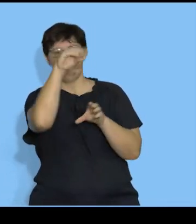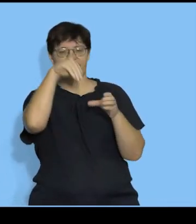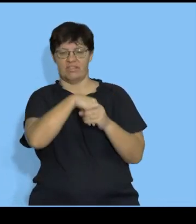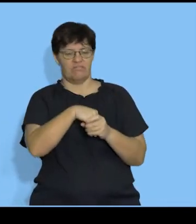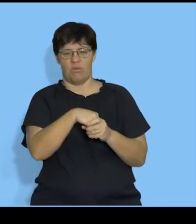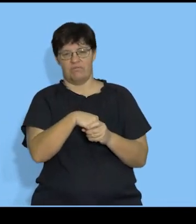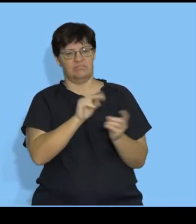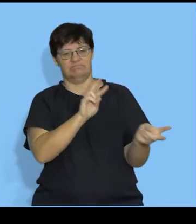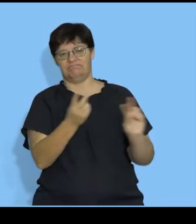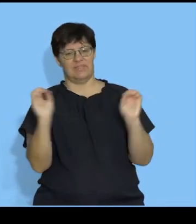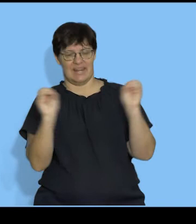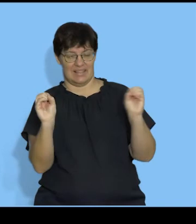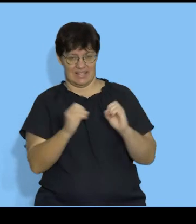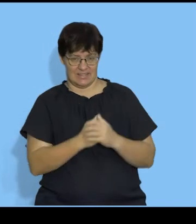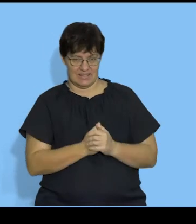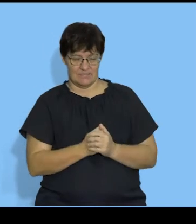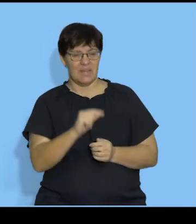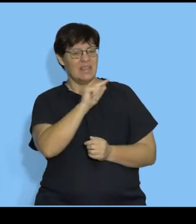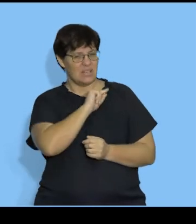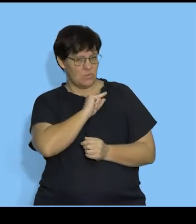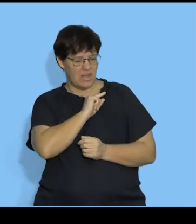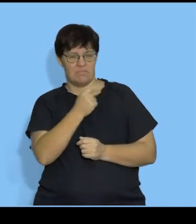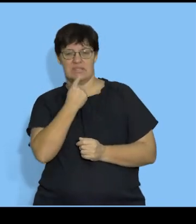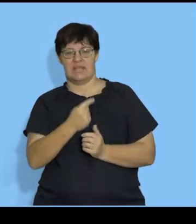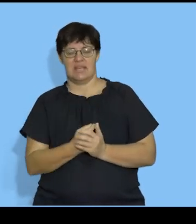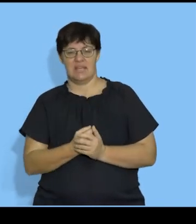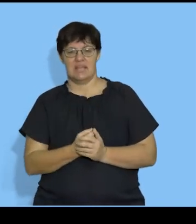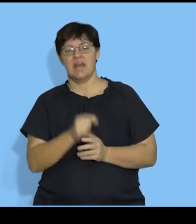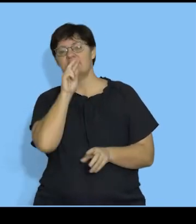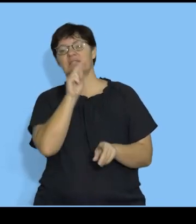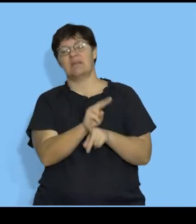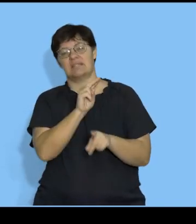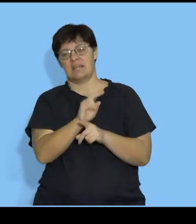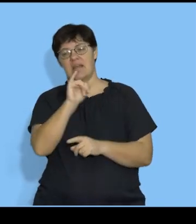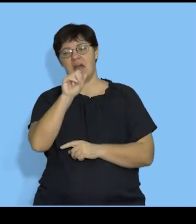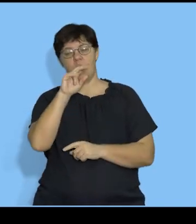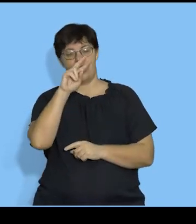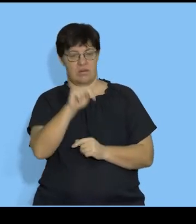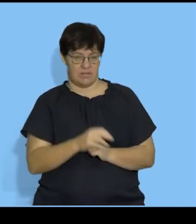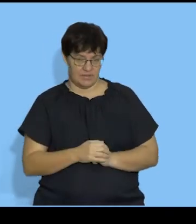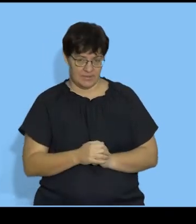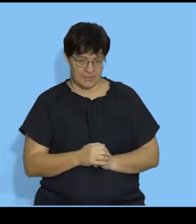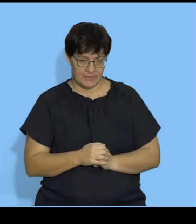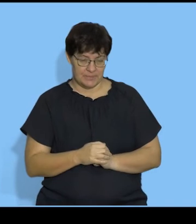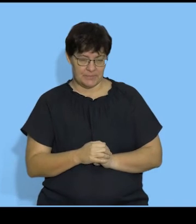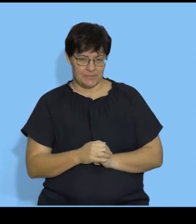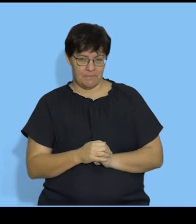electrons. That's why I would refer to it as a spectator ion, right? So in reaction 1,